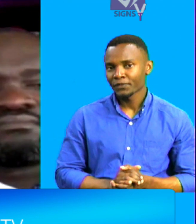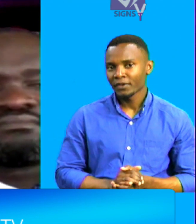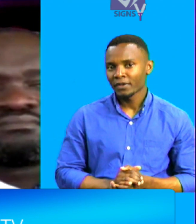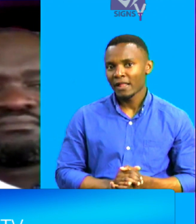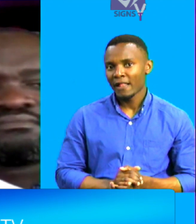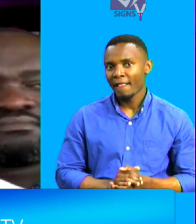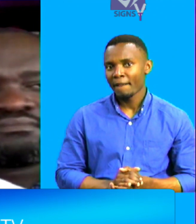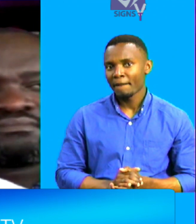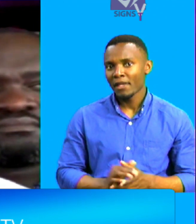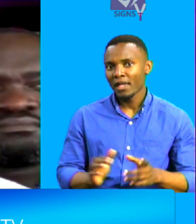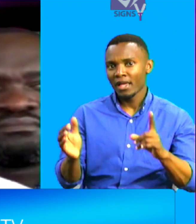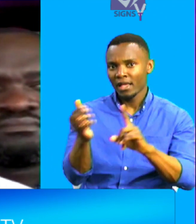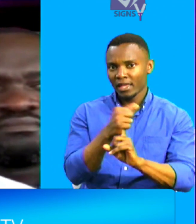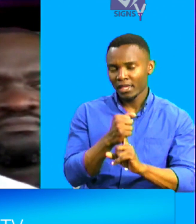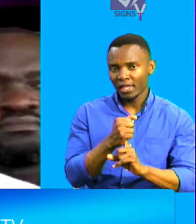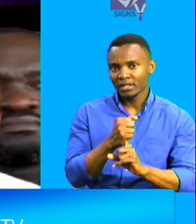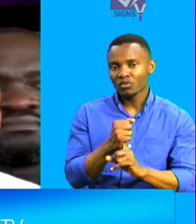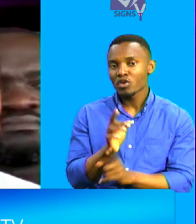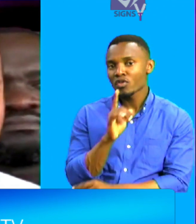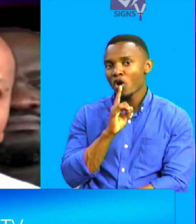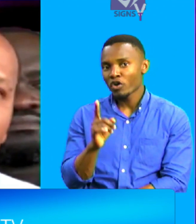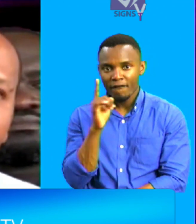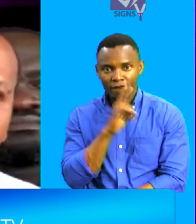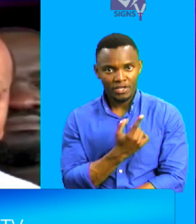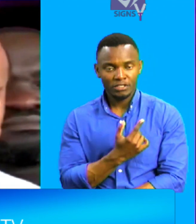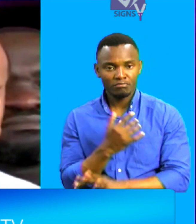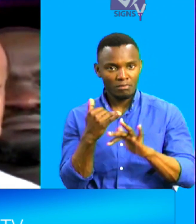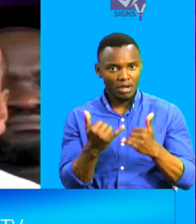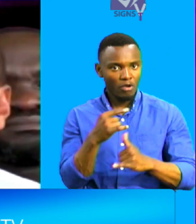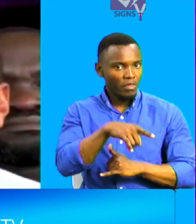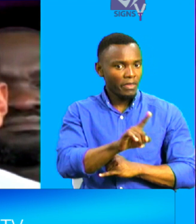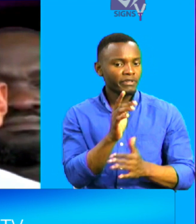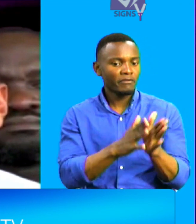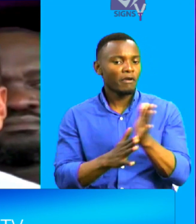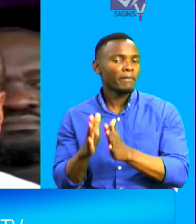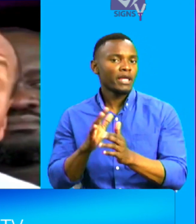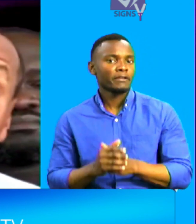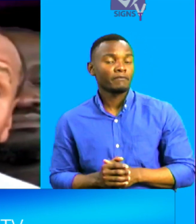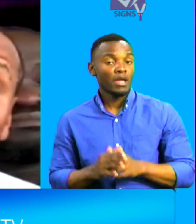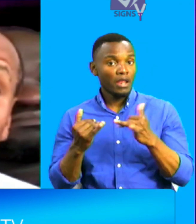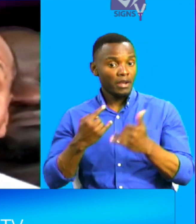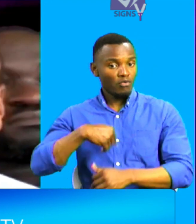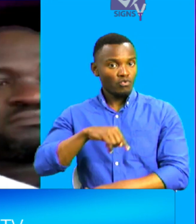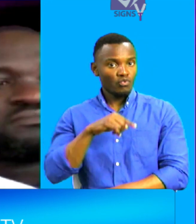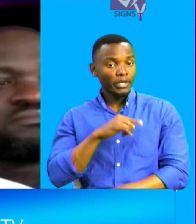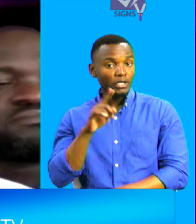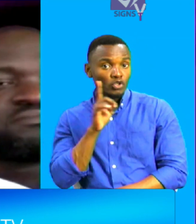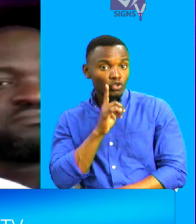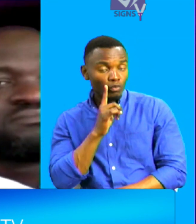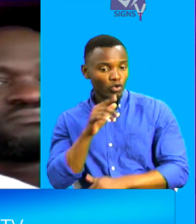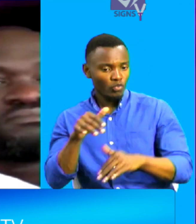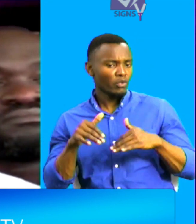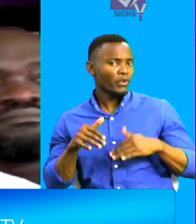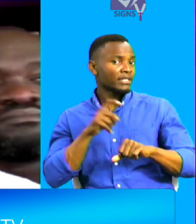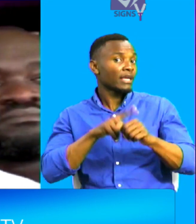wamepata zile summons, kwa hivyo wanajipanga. So sisi kesho tutangojea saa